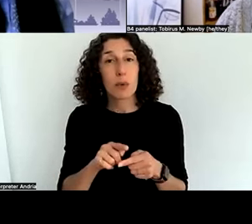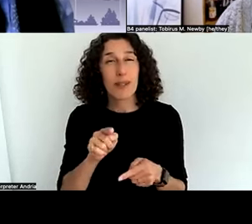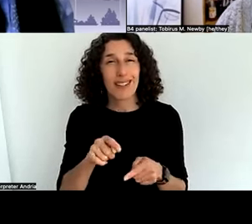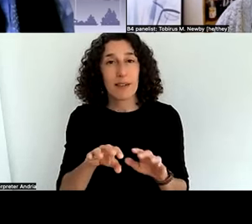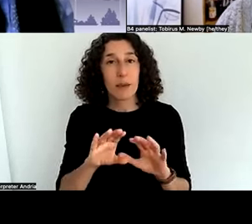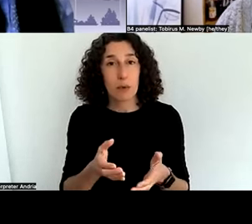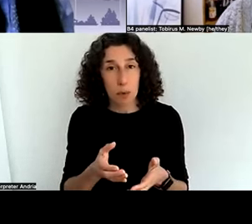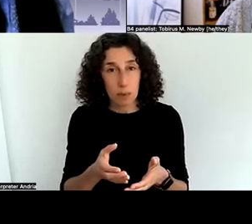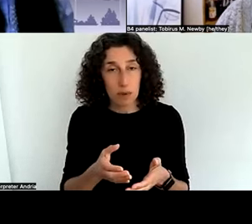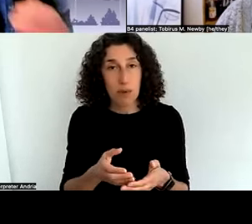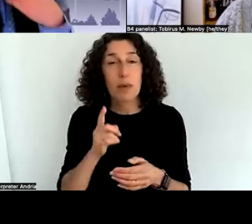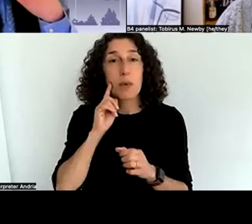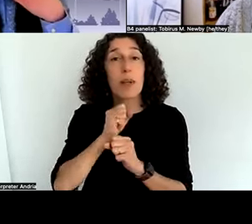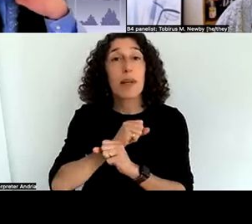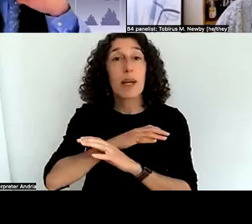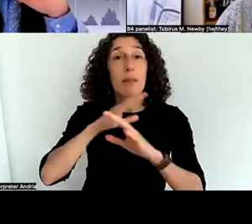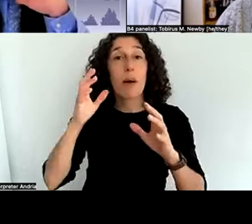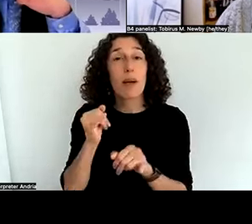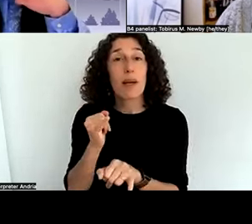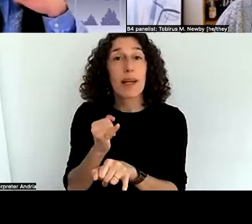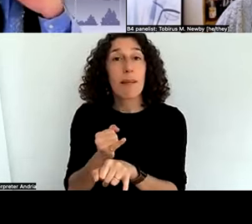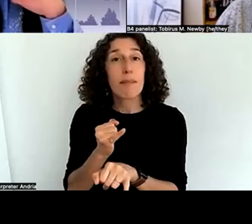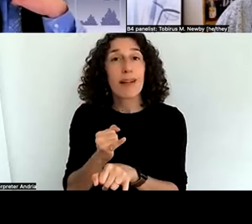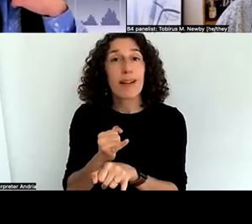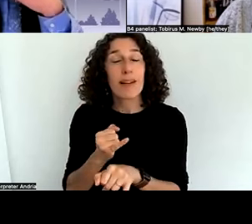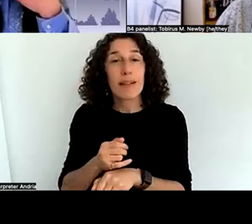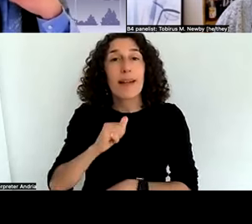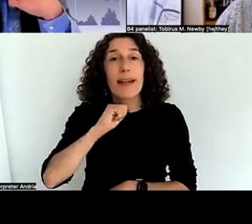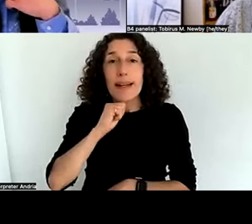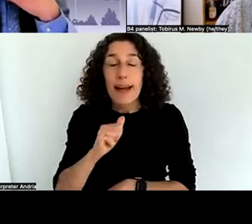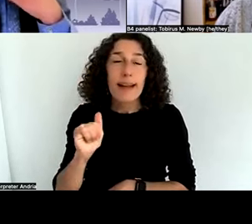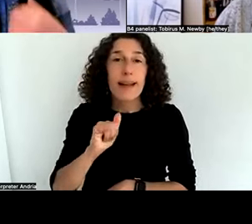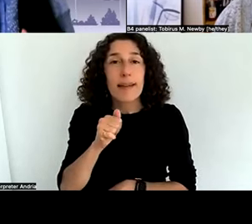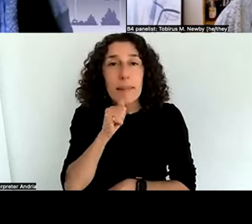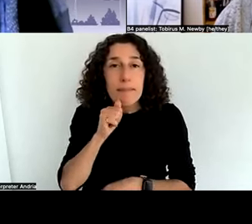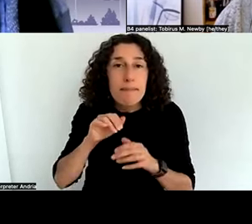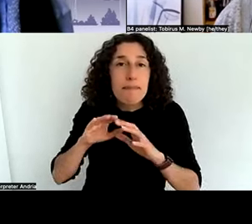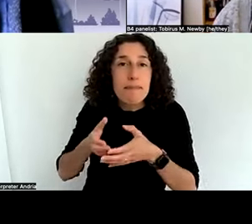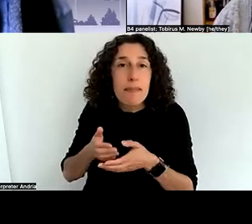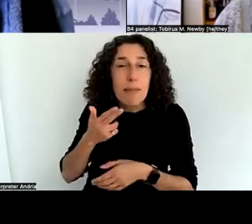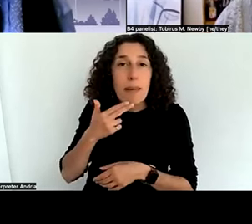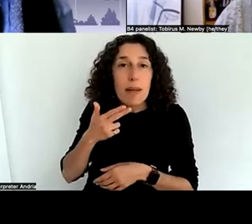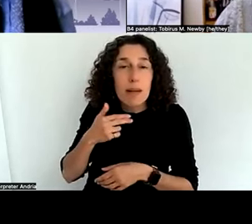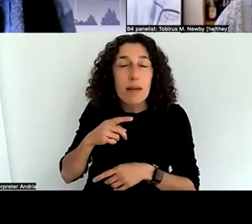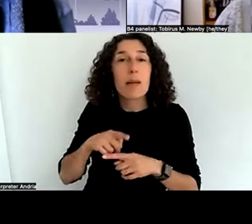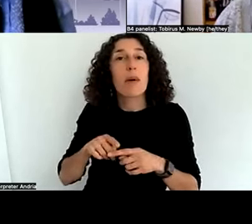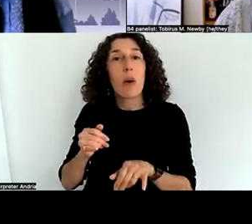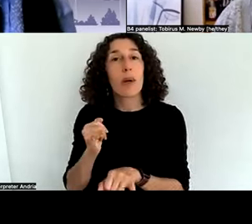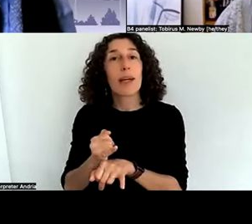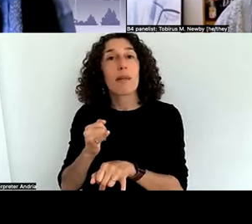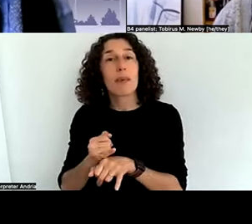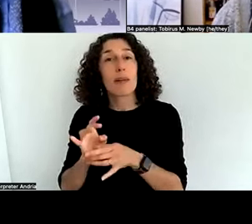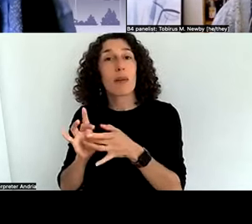but as continuous with our backyards, our neighborhoods, the broader Bay Area. I think there's often an idea